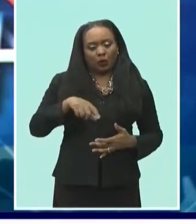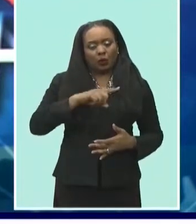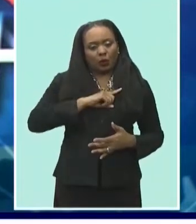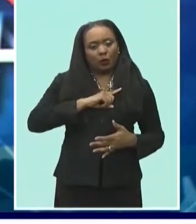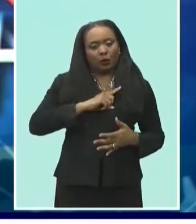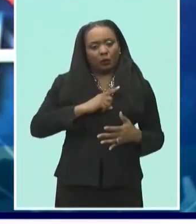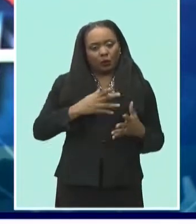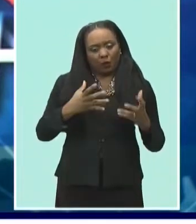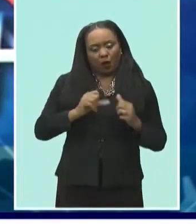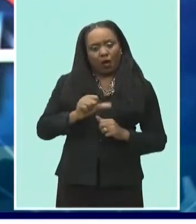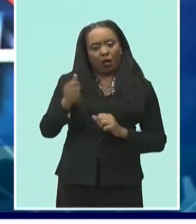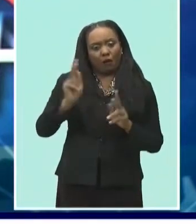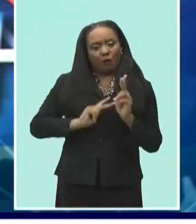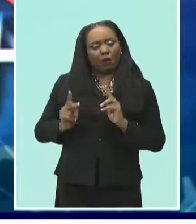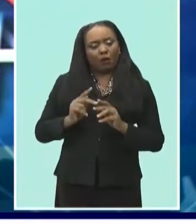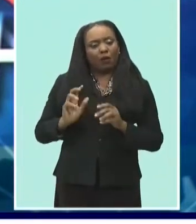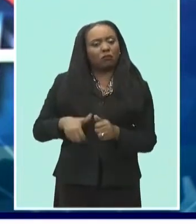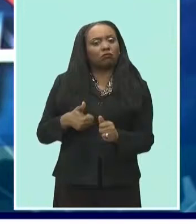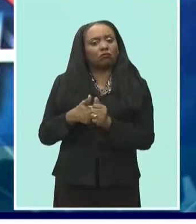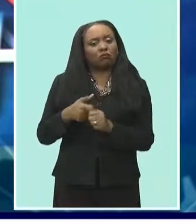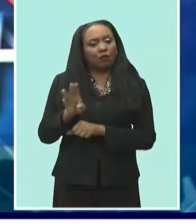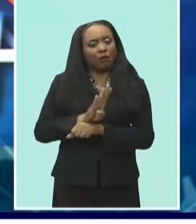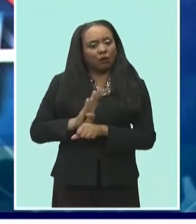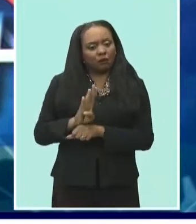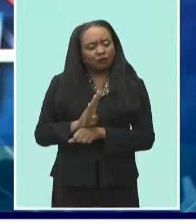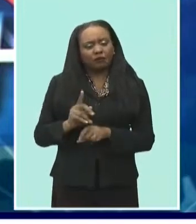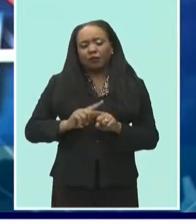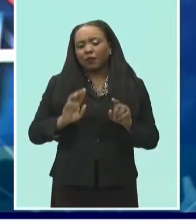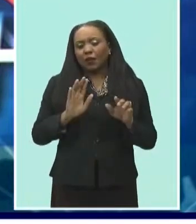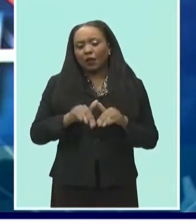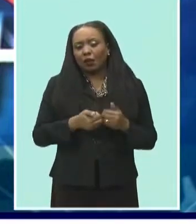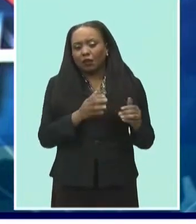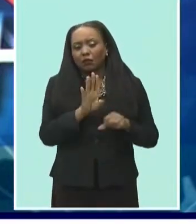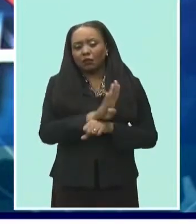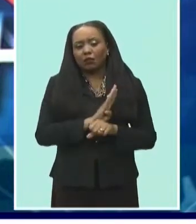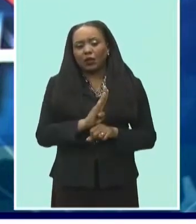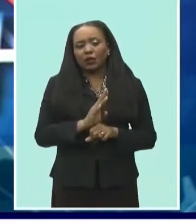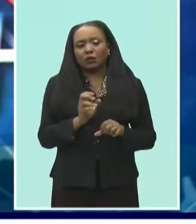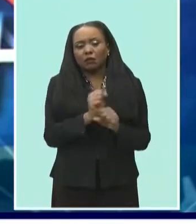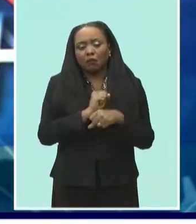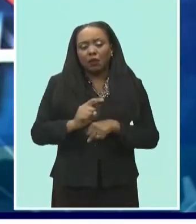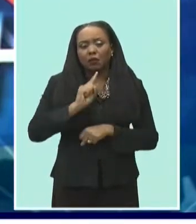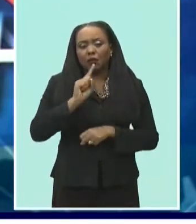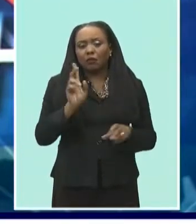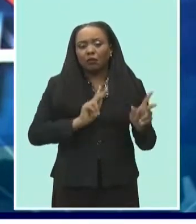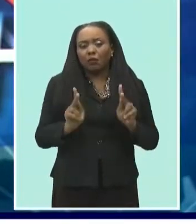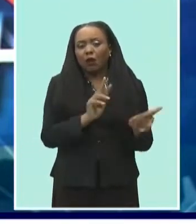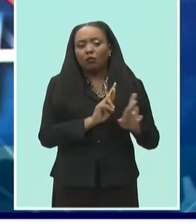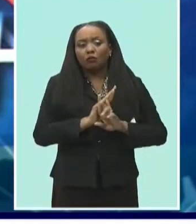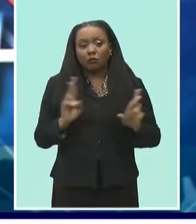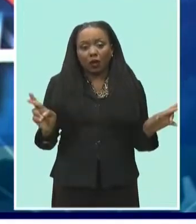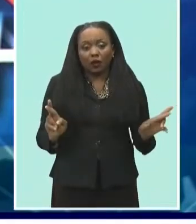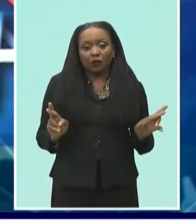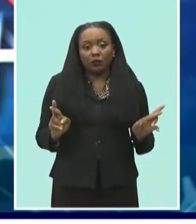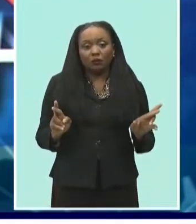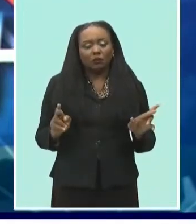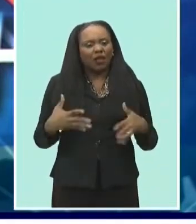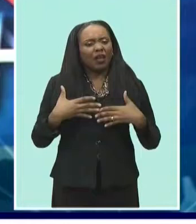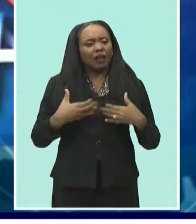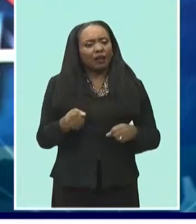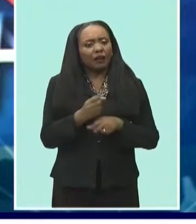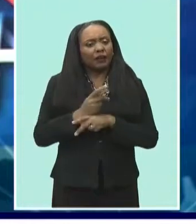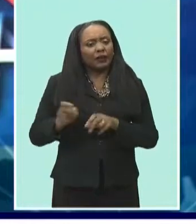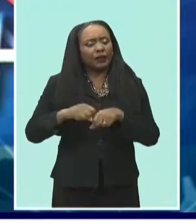was also focus at the Assembly on how Barbados is preparing both its population and healthcare system to be resilient and adaptive